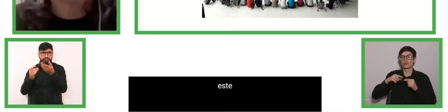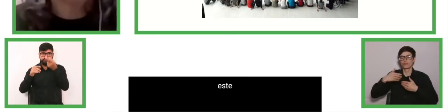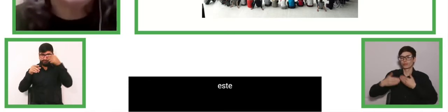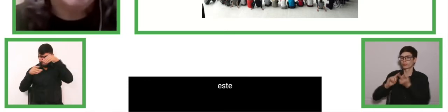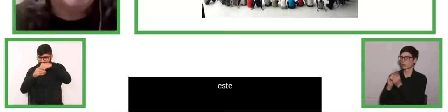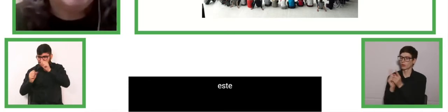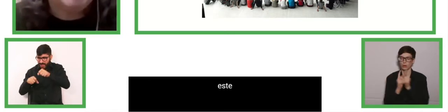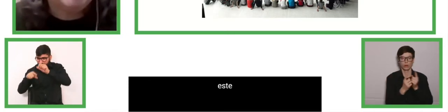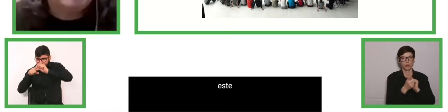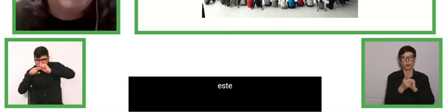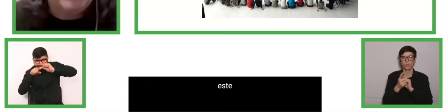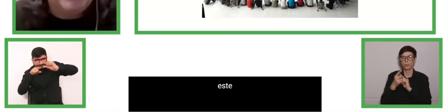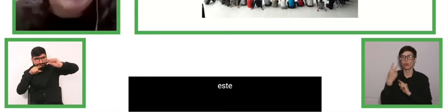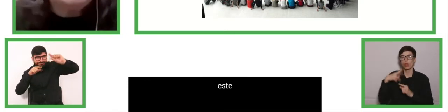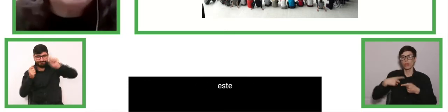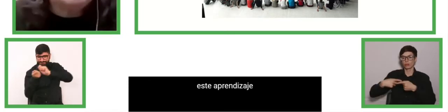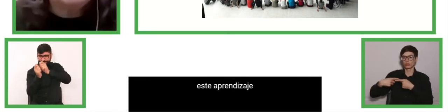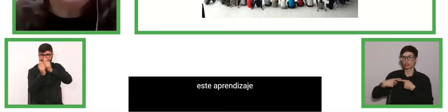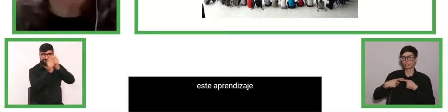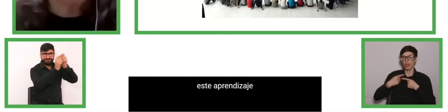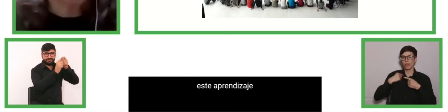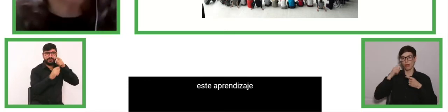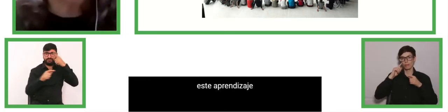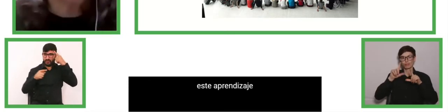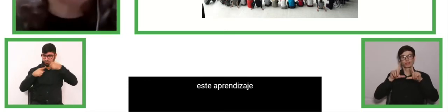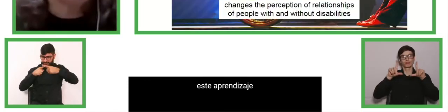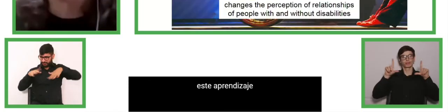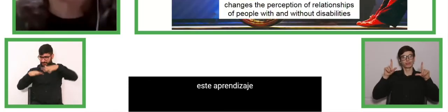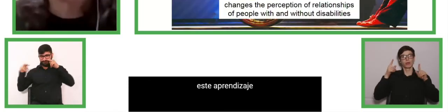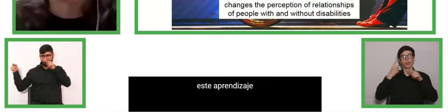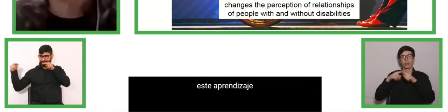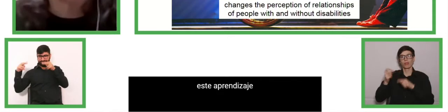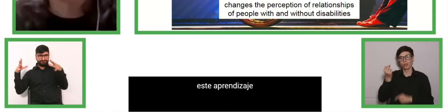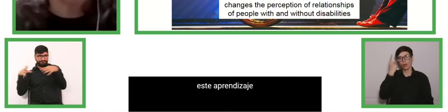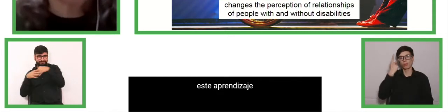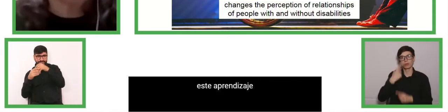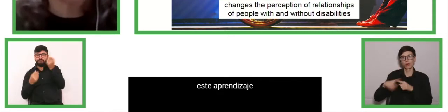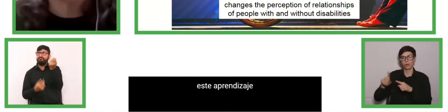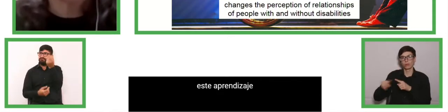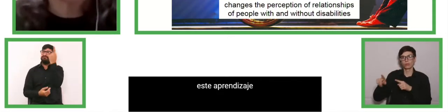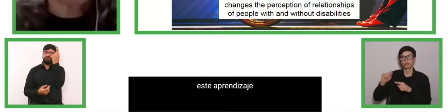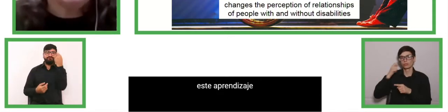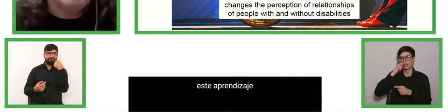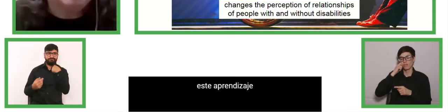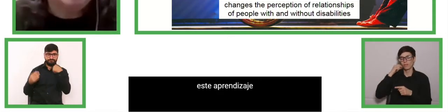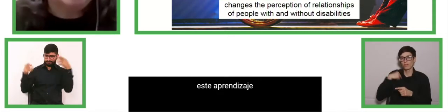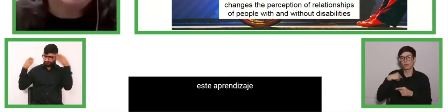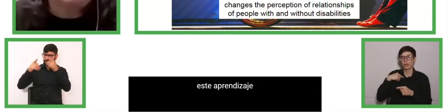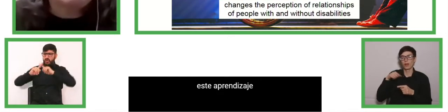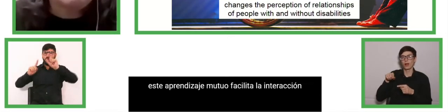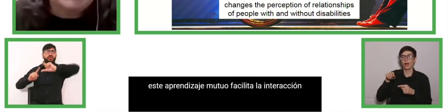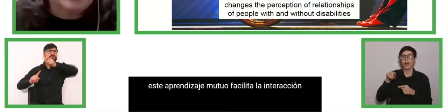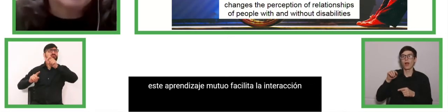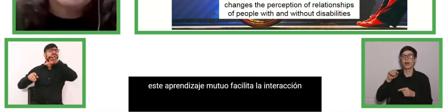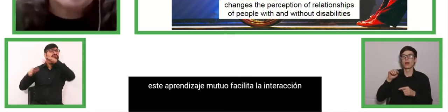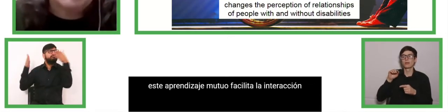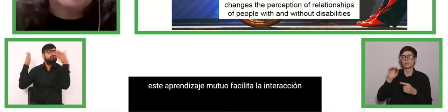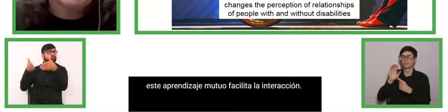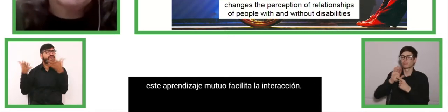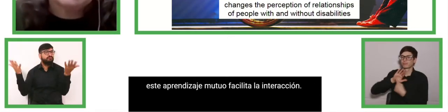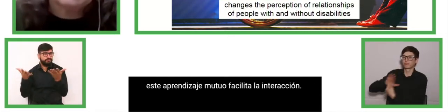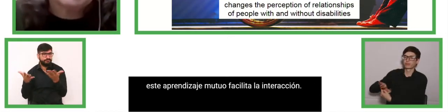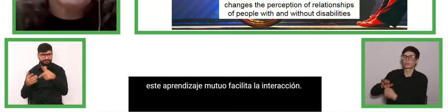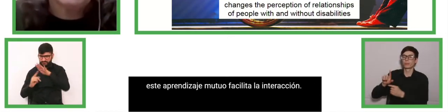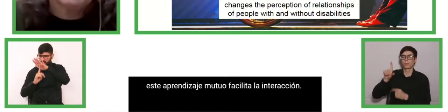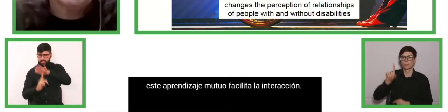slide, please. DanceAbility is the art of being together. Our team has